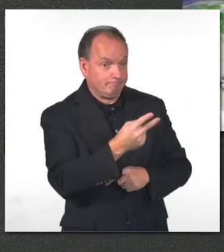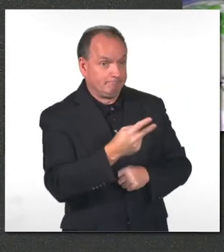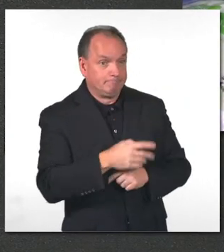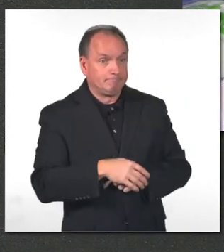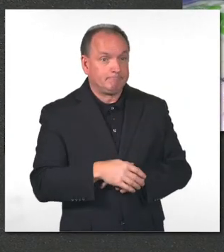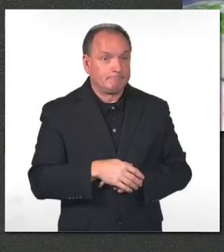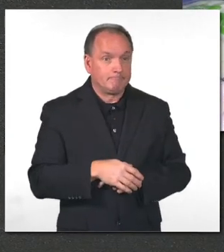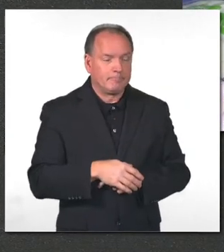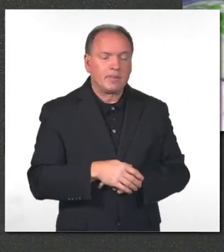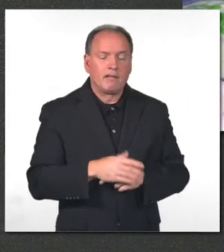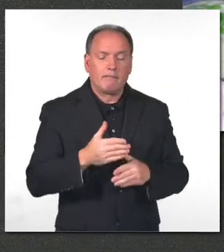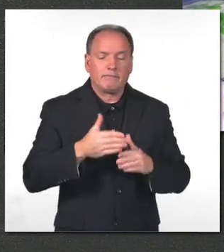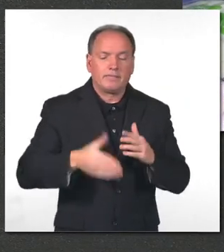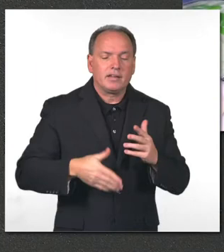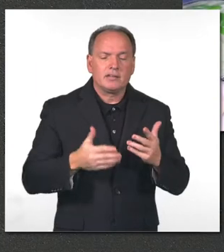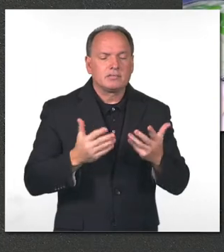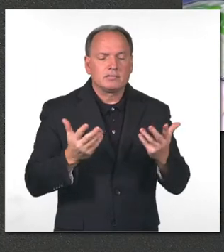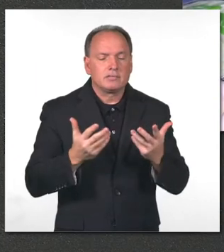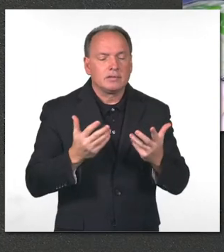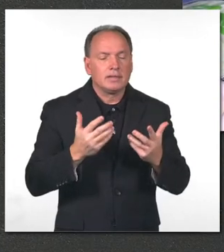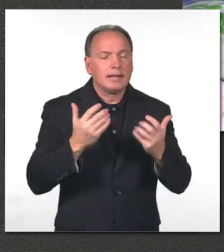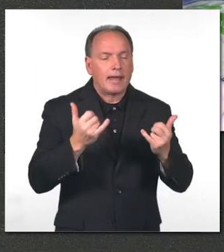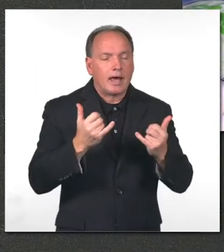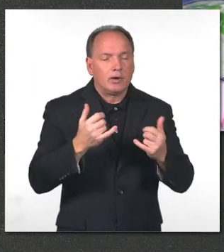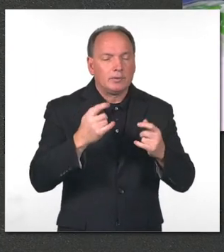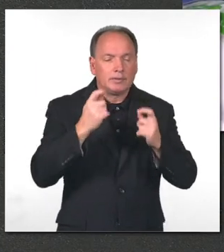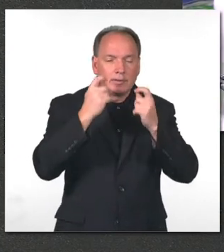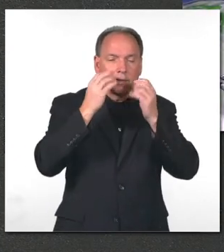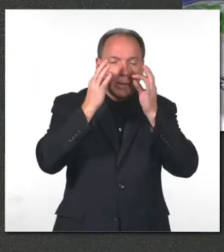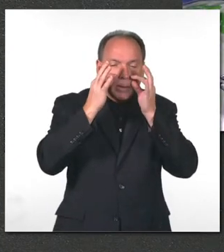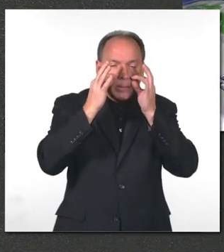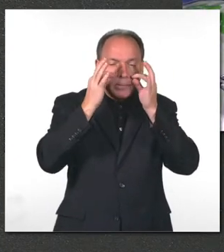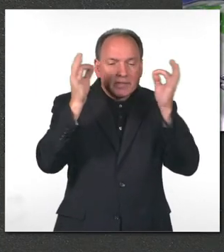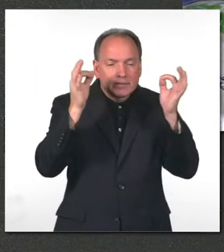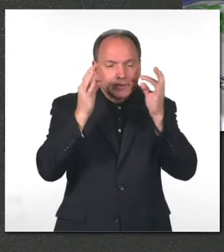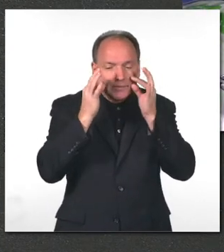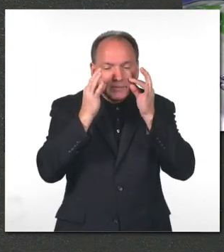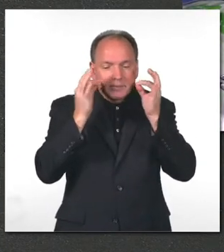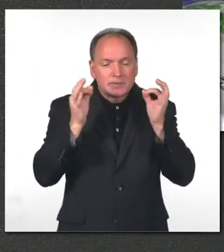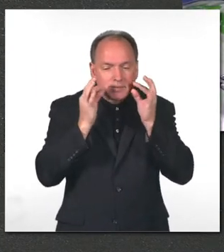And I'm going to finish this bunny with some little whiskers coming right off the nose.